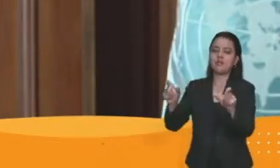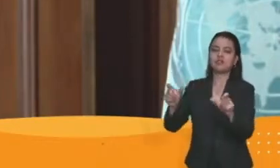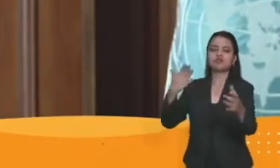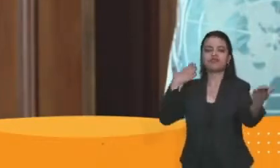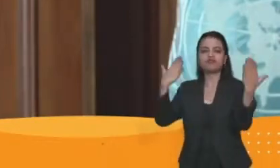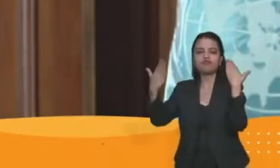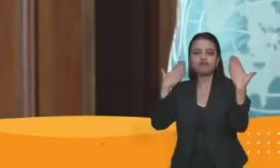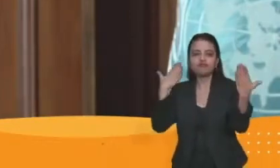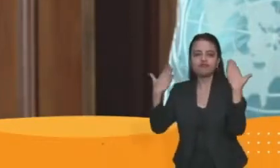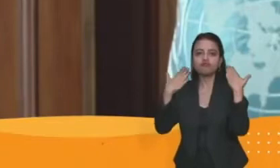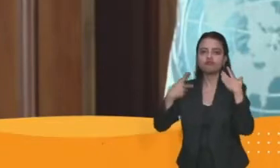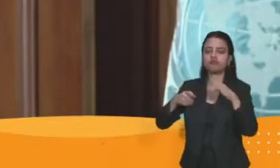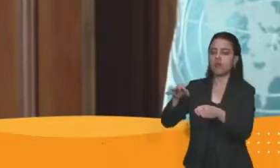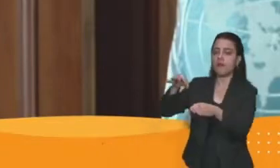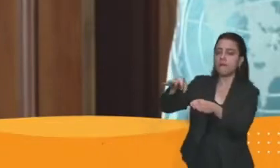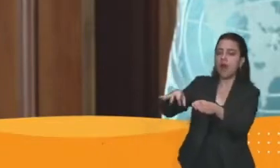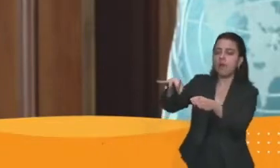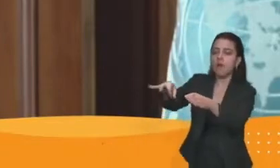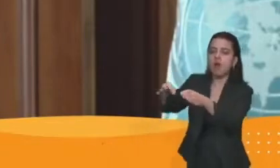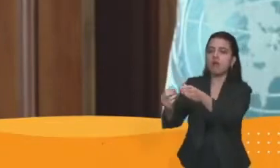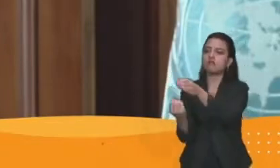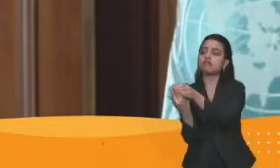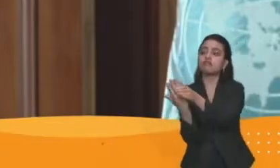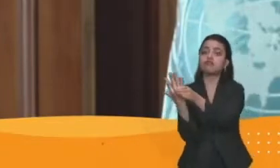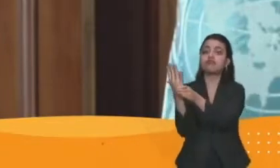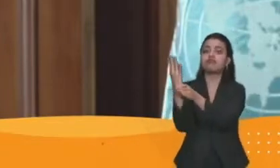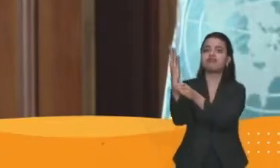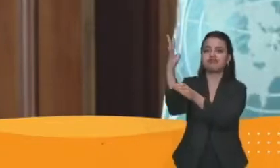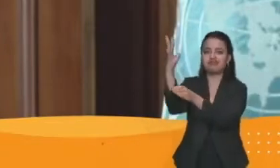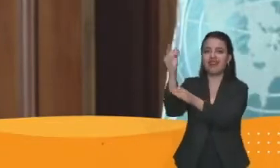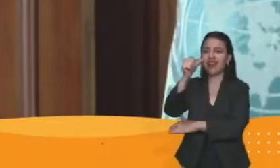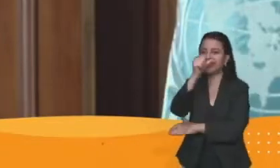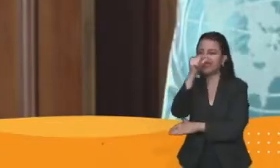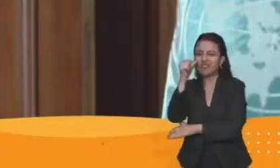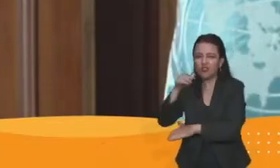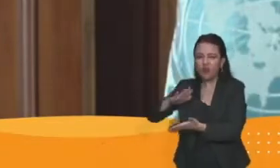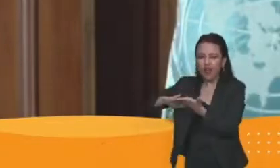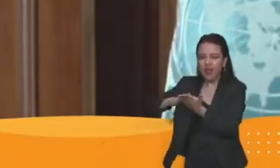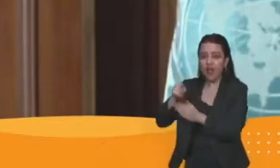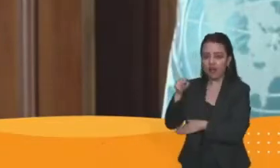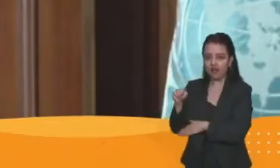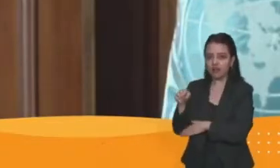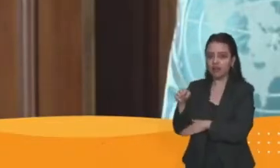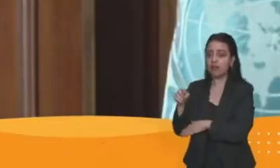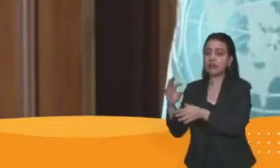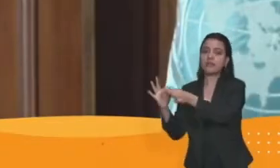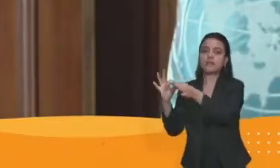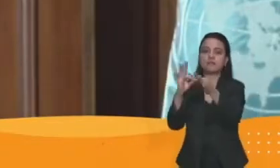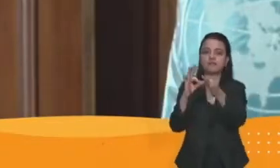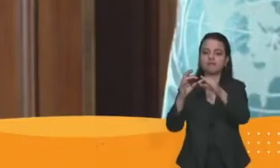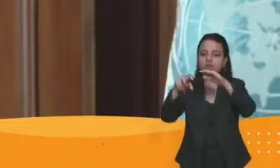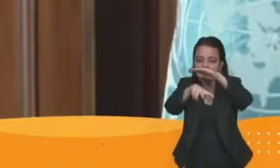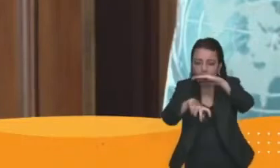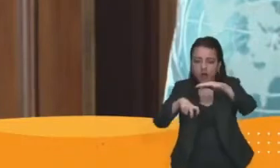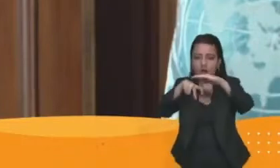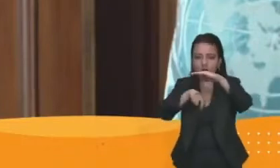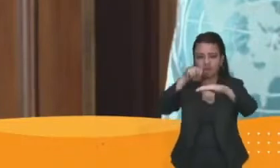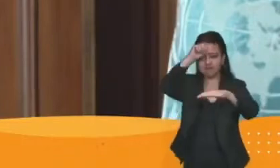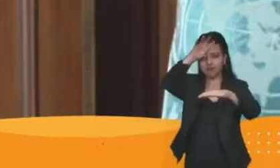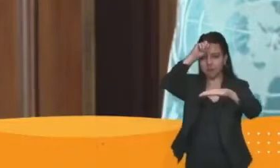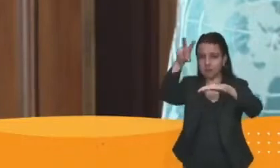producers of coca leaf, small mining companies, and sustainable ones. Experts,